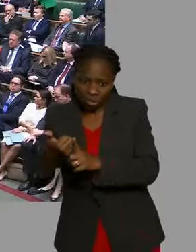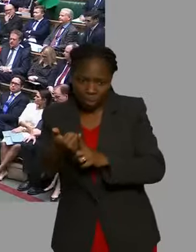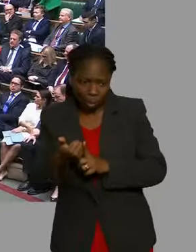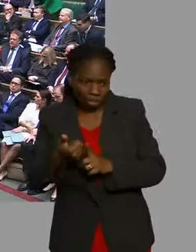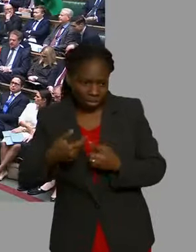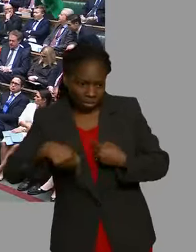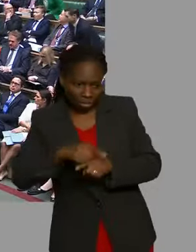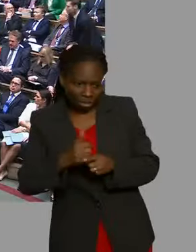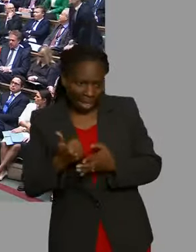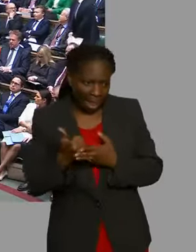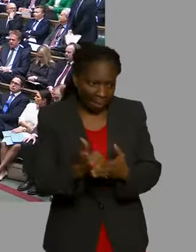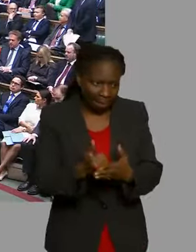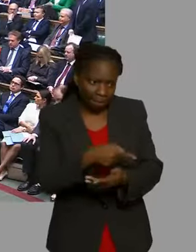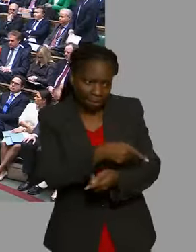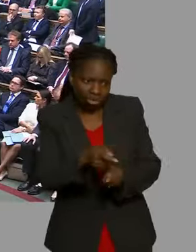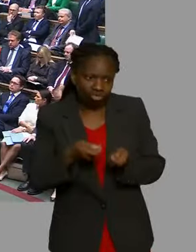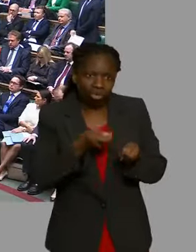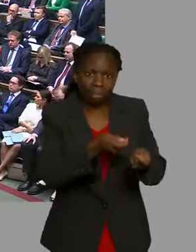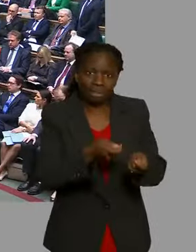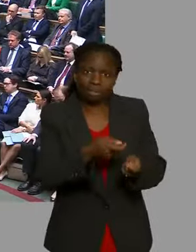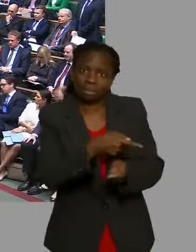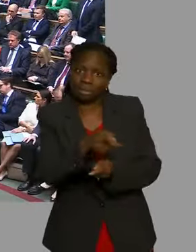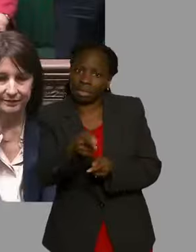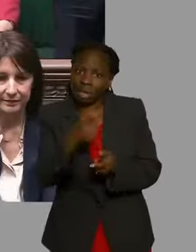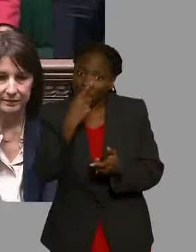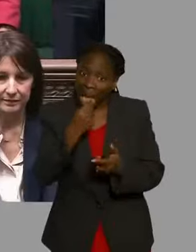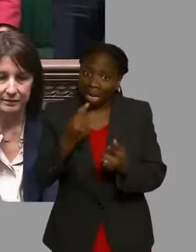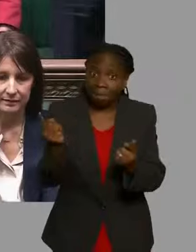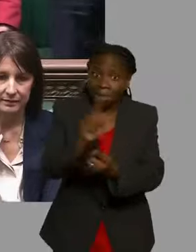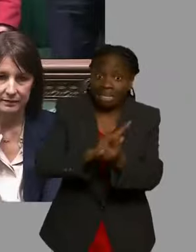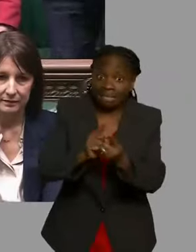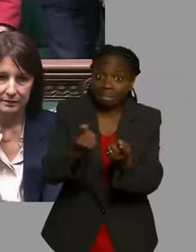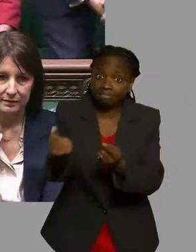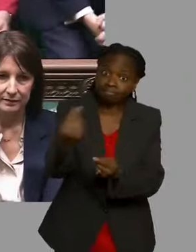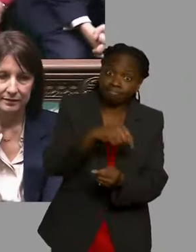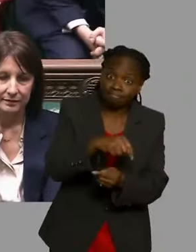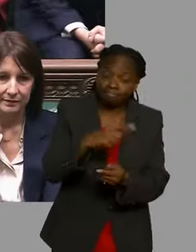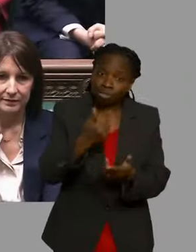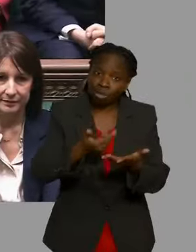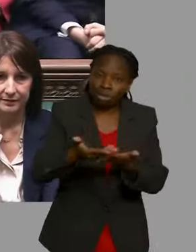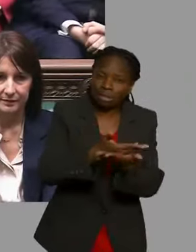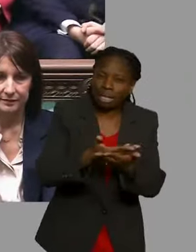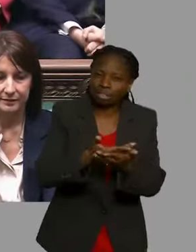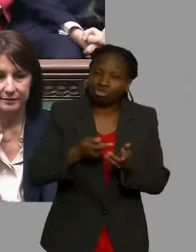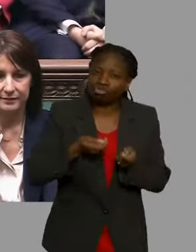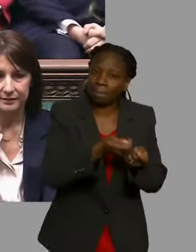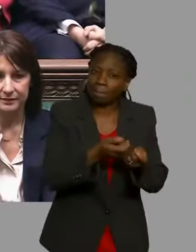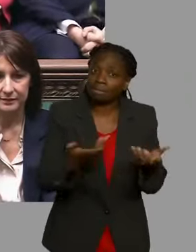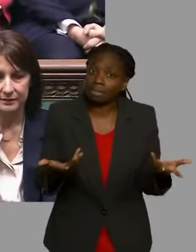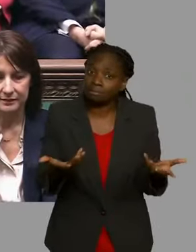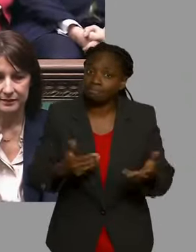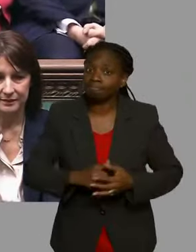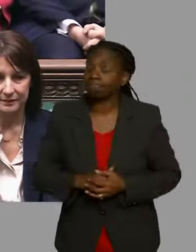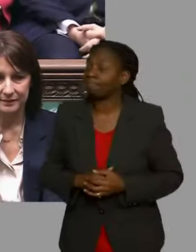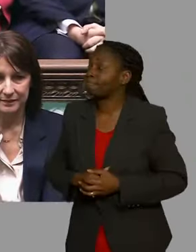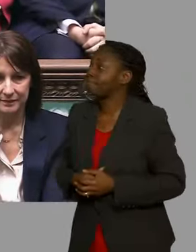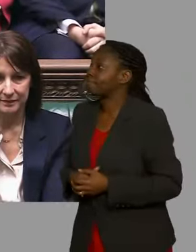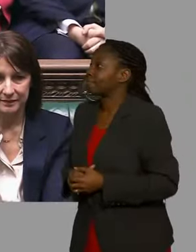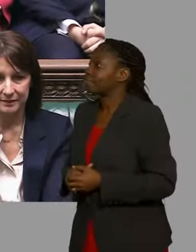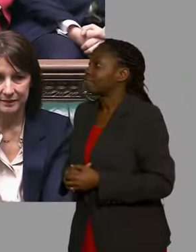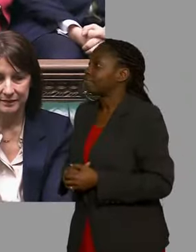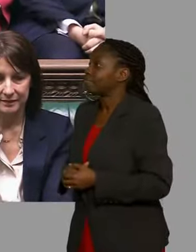detail? Well, I thank her for raising this important issue on behalf of her constituents. It